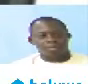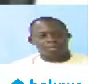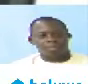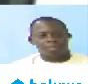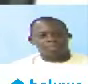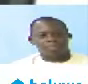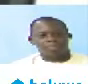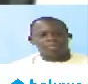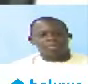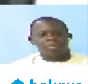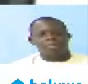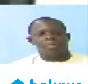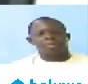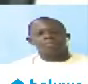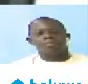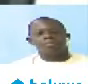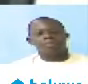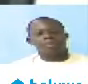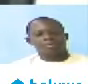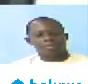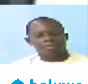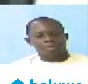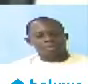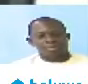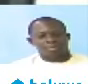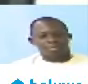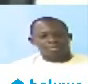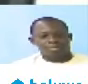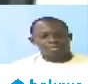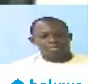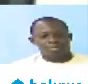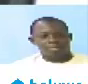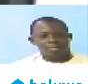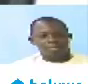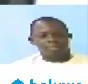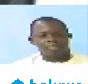banana ananas ol fe kumbe ala ne mare mala je kanal rong